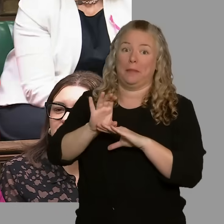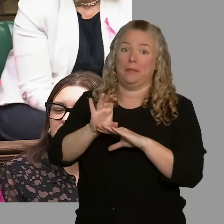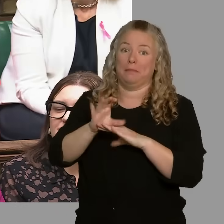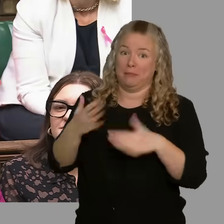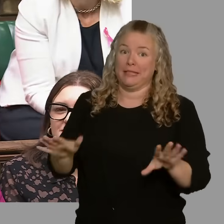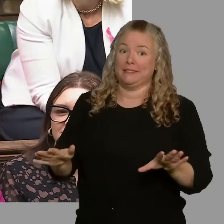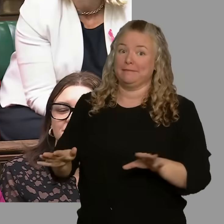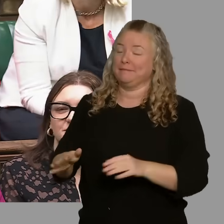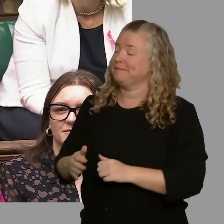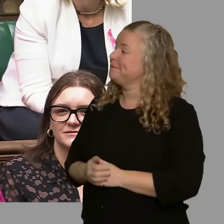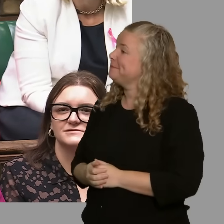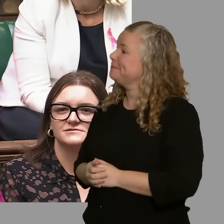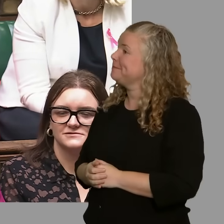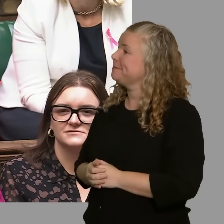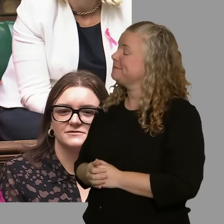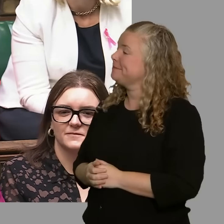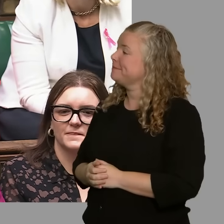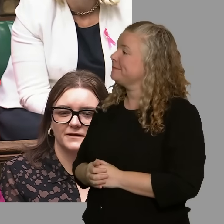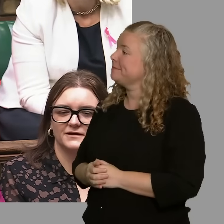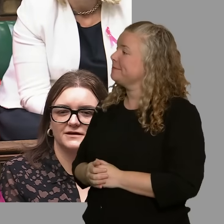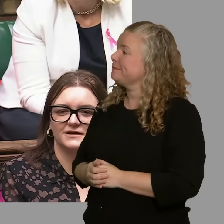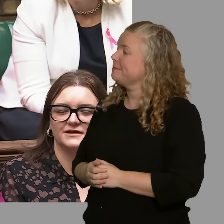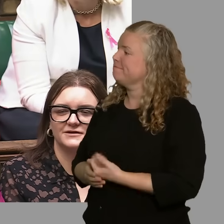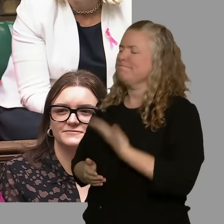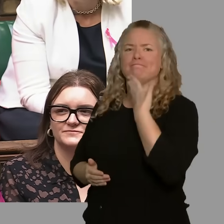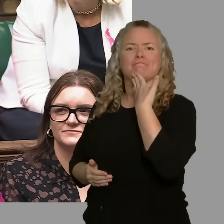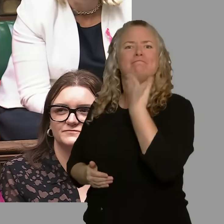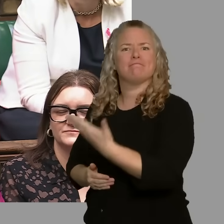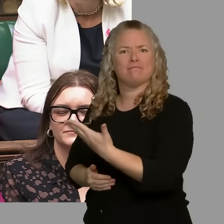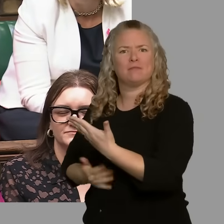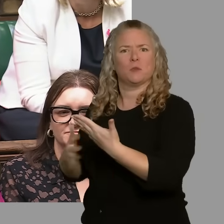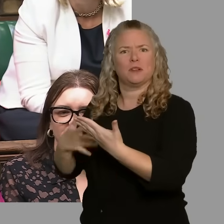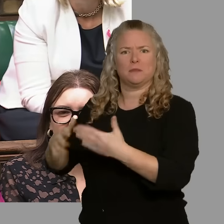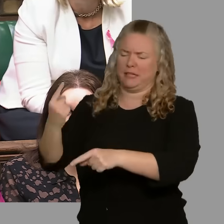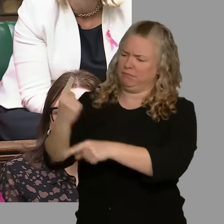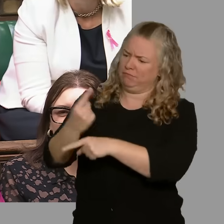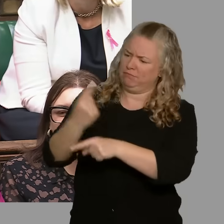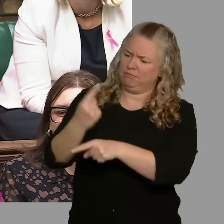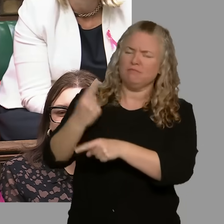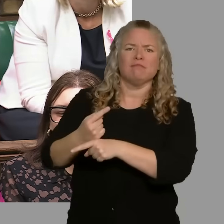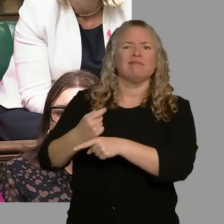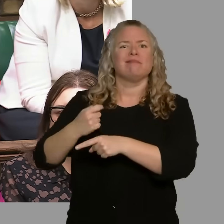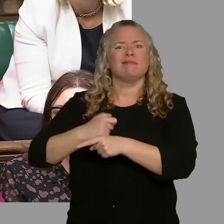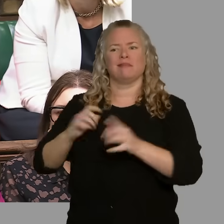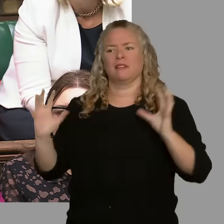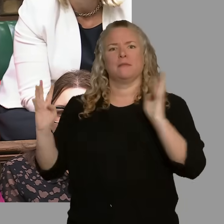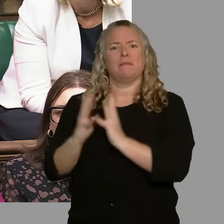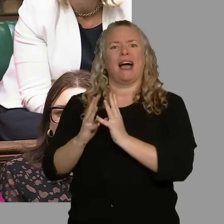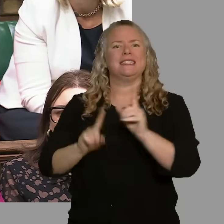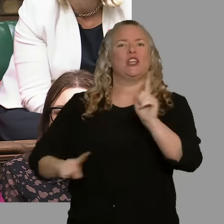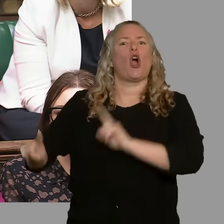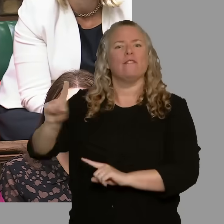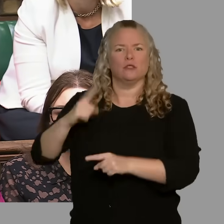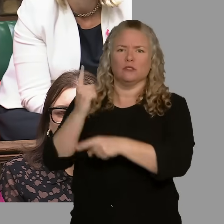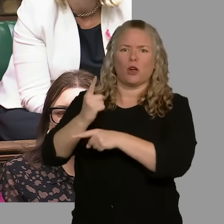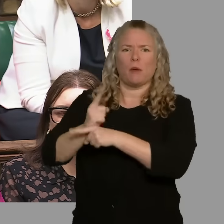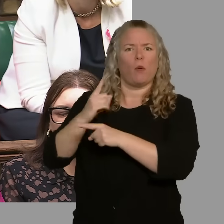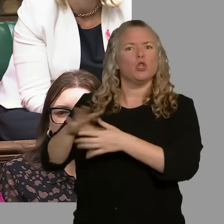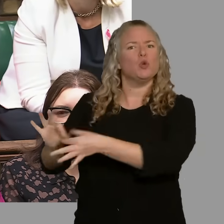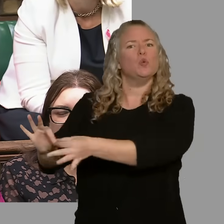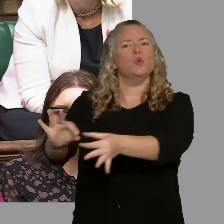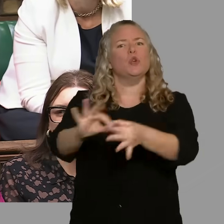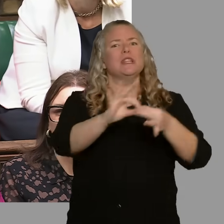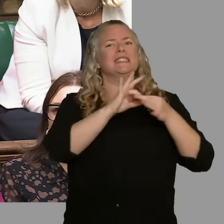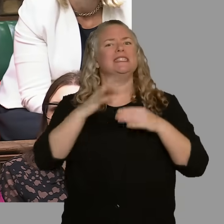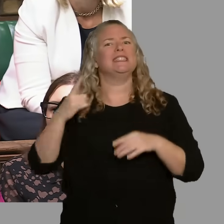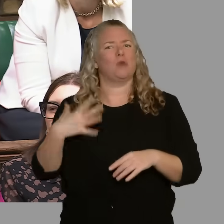country is divided, and rightly calling out racism. As a second-generation immigrant born in this country, people like me